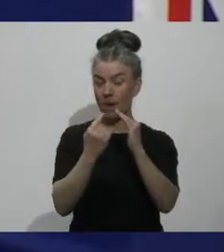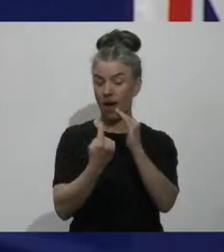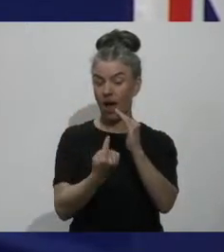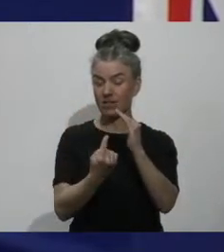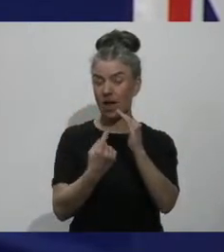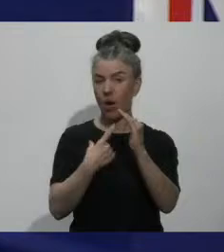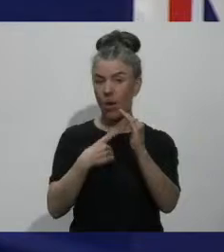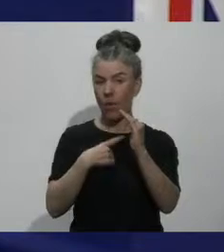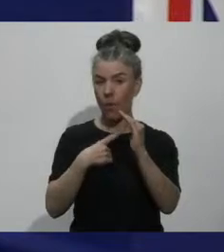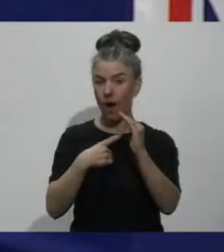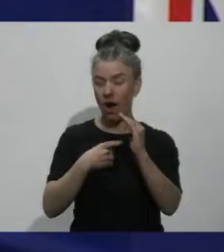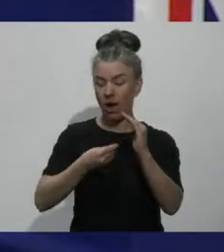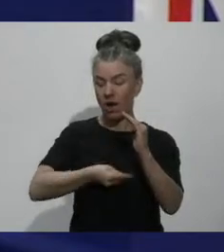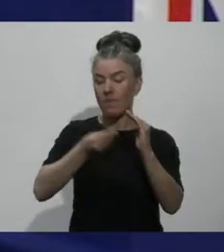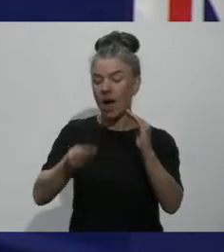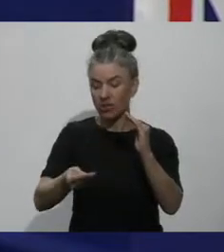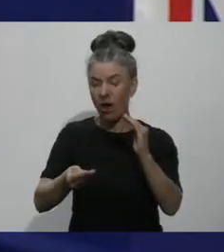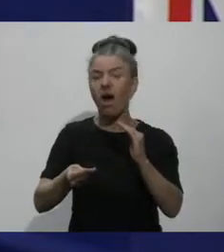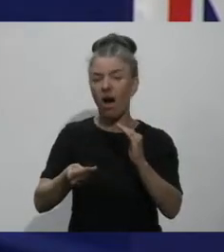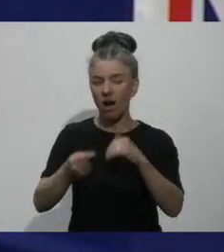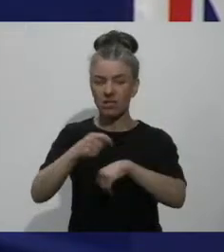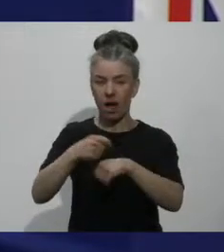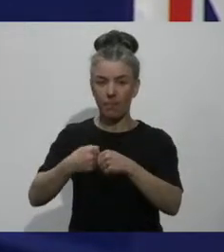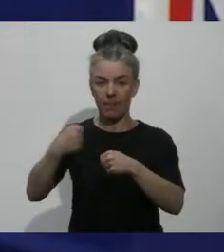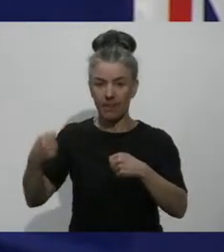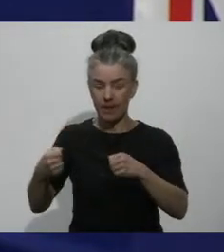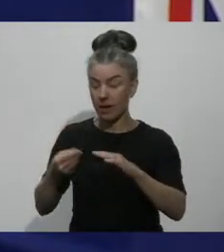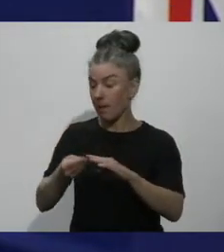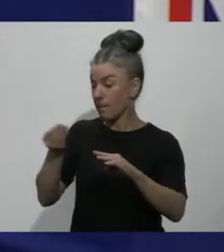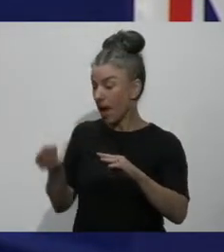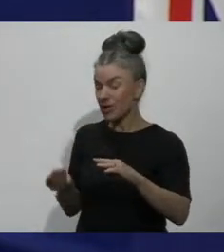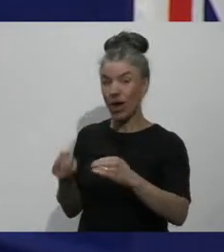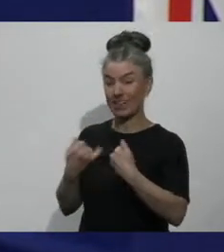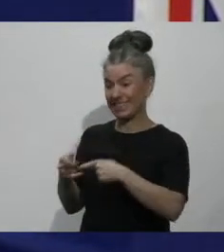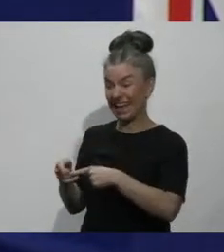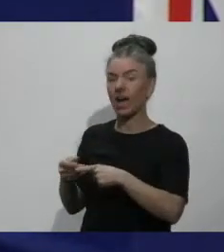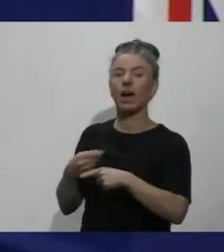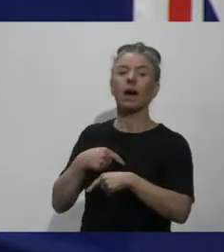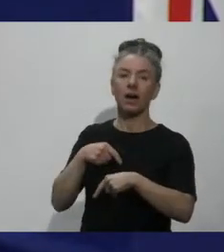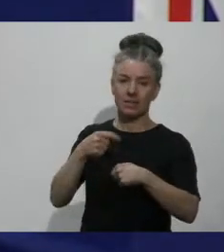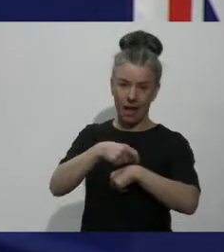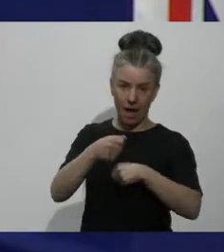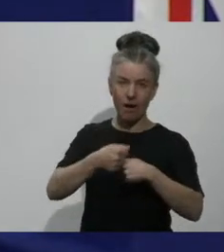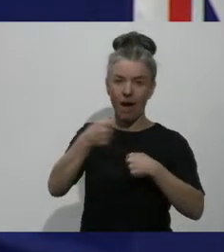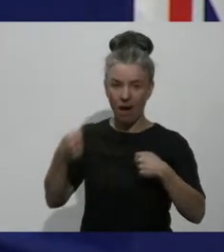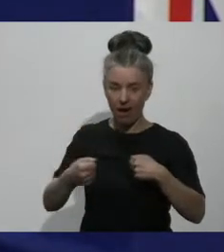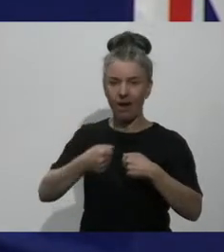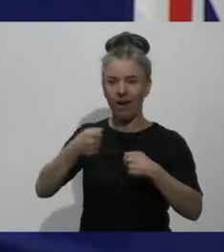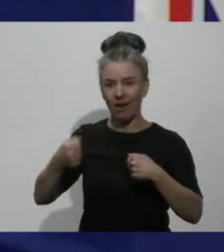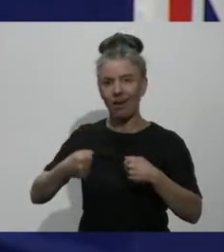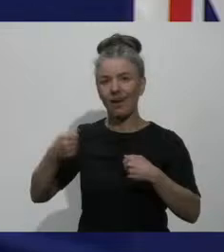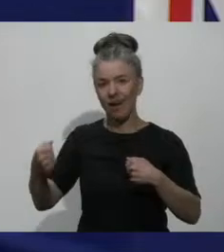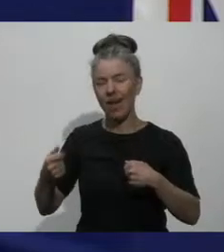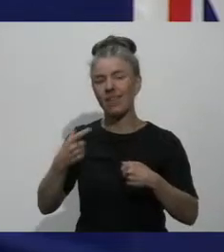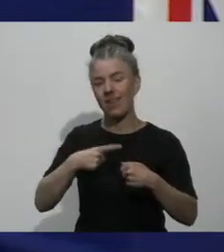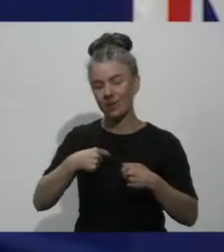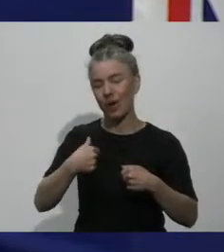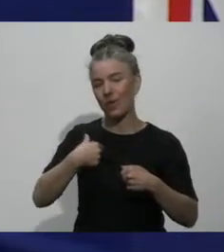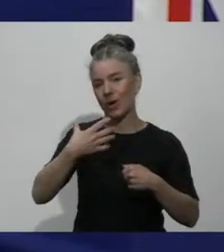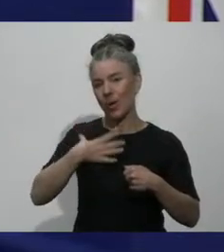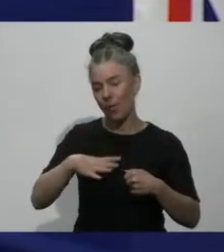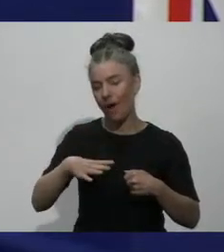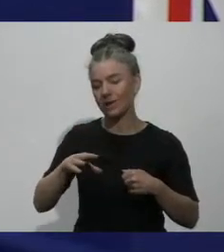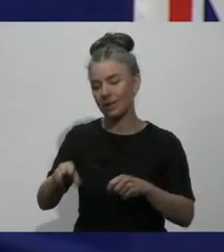because they kept getting transmission within the family. So one of the key reasons we want to create that opportunity for a very